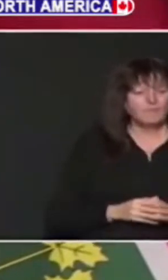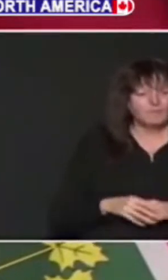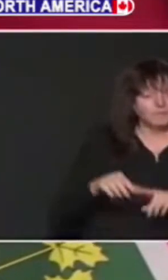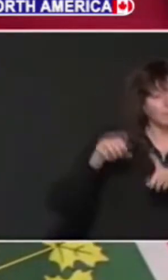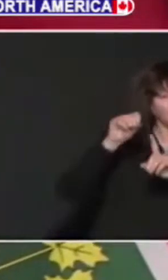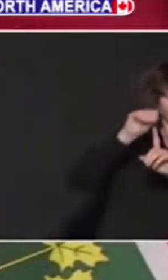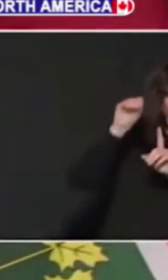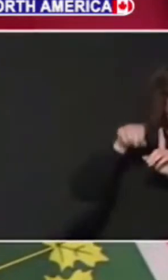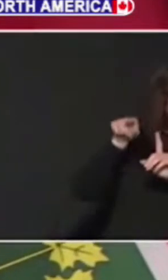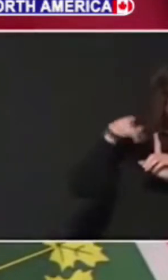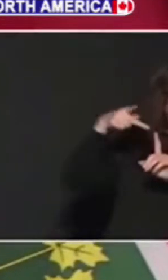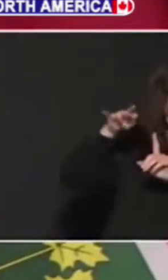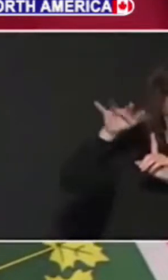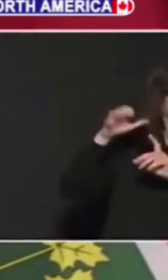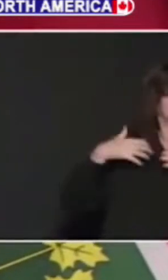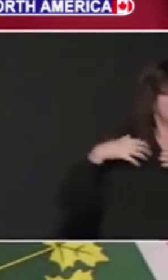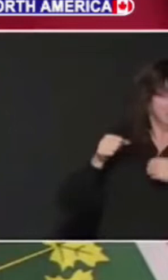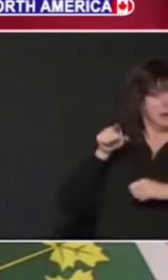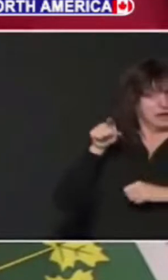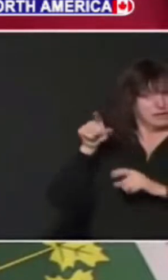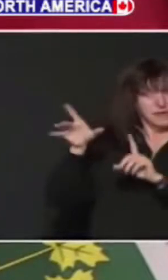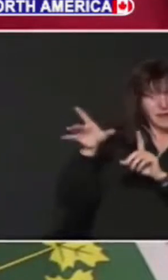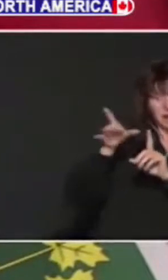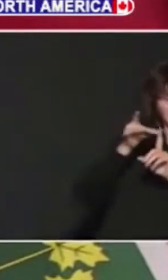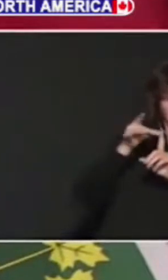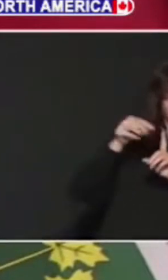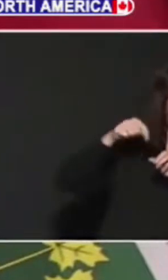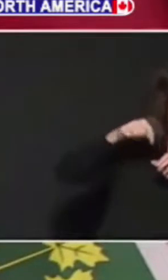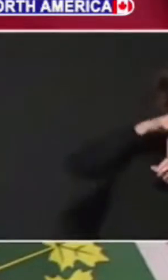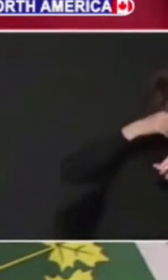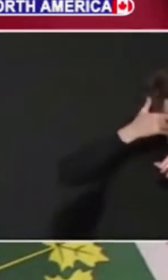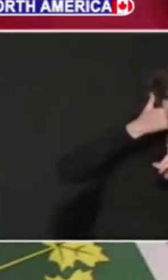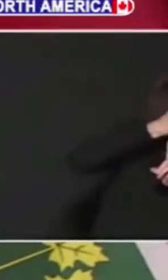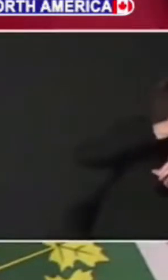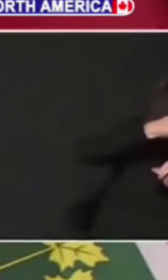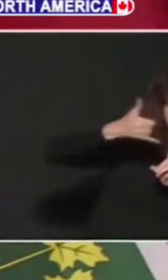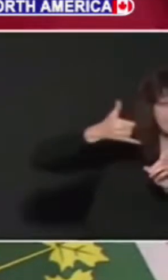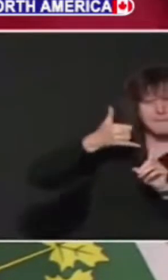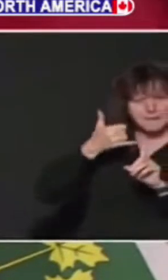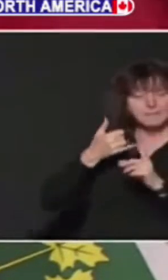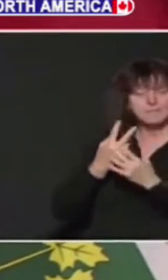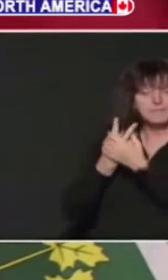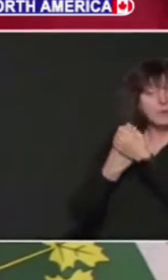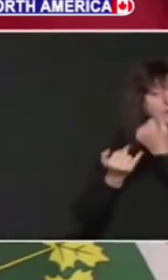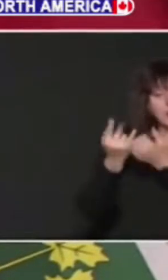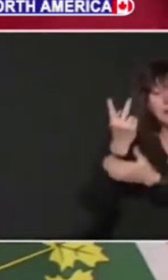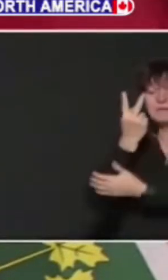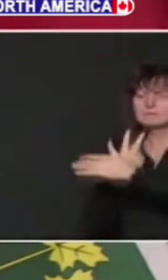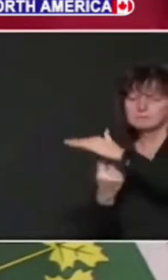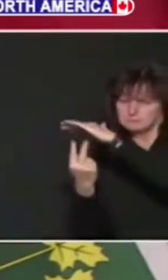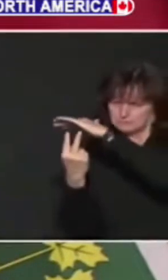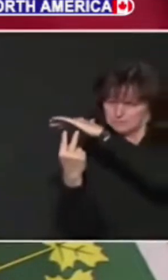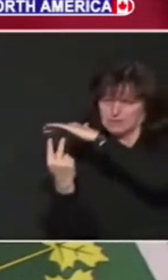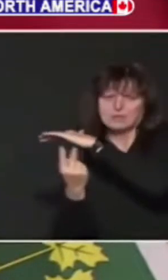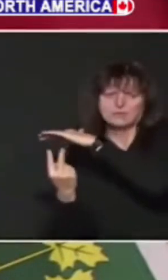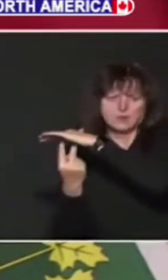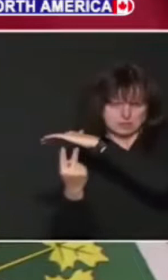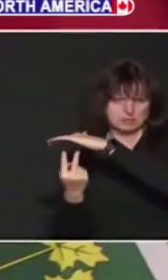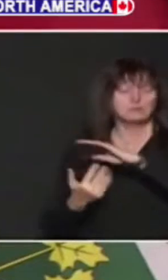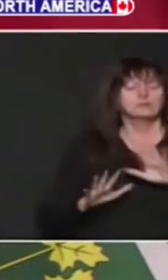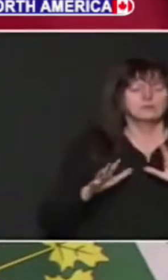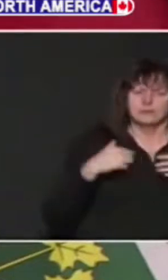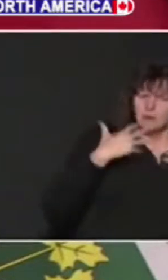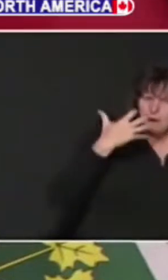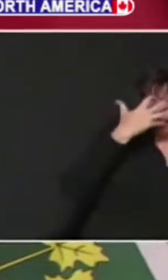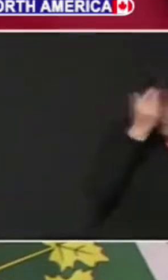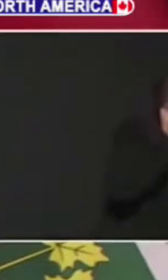contact management, and both individuals are in isolation. I want to reassure Ontarians that we are prepared